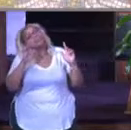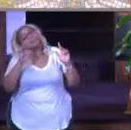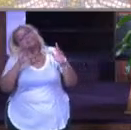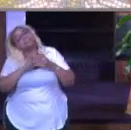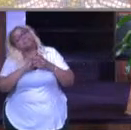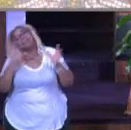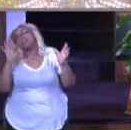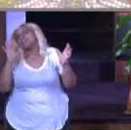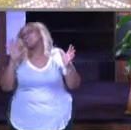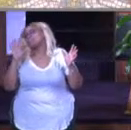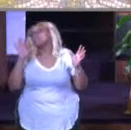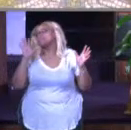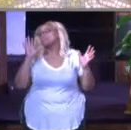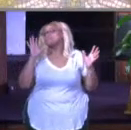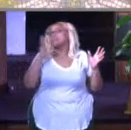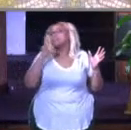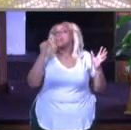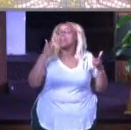Let go.